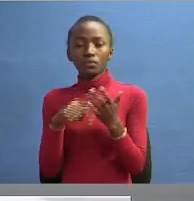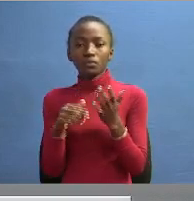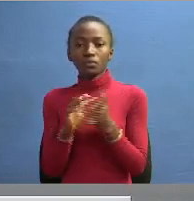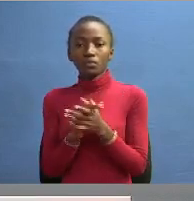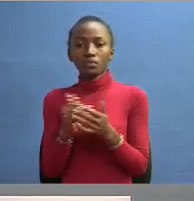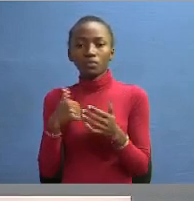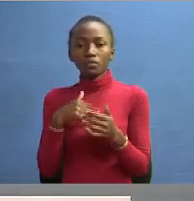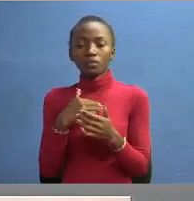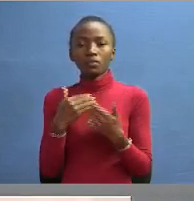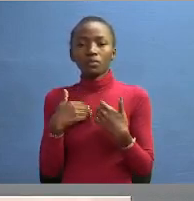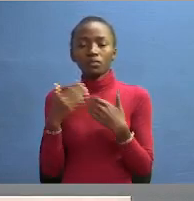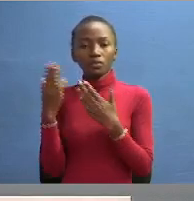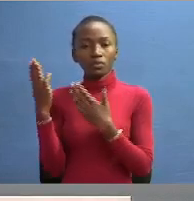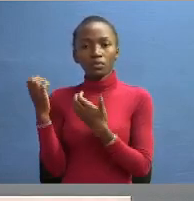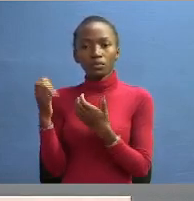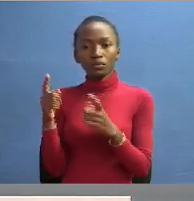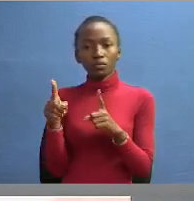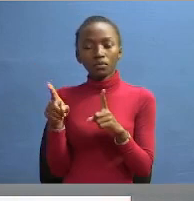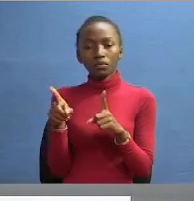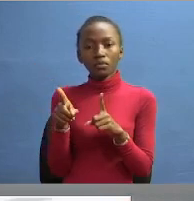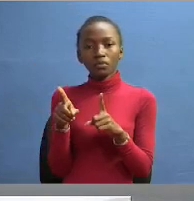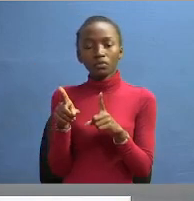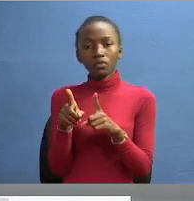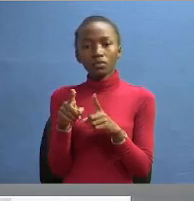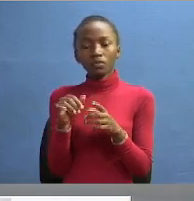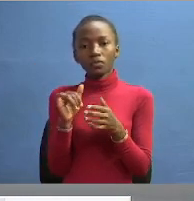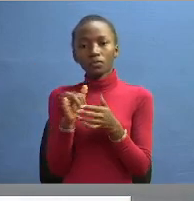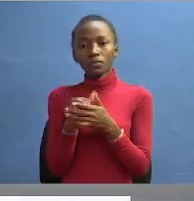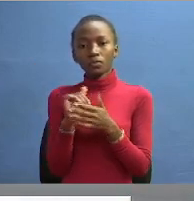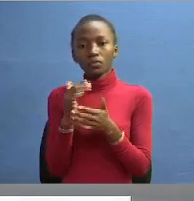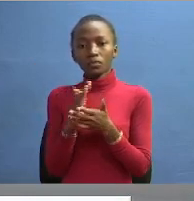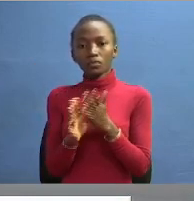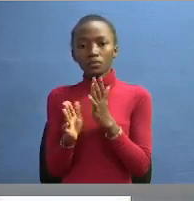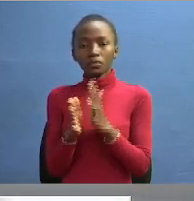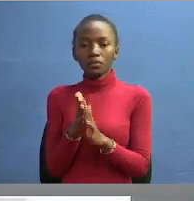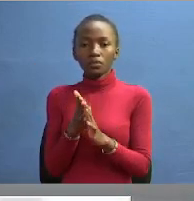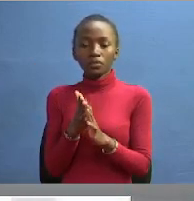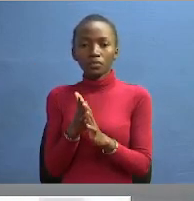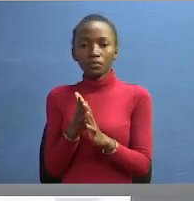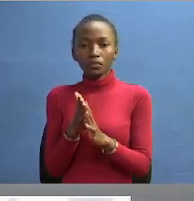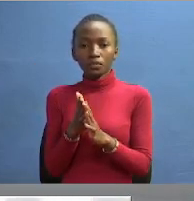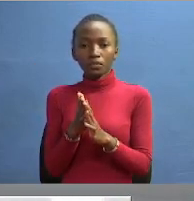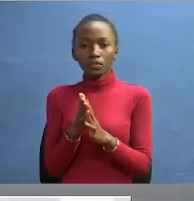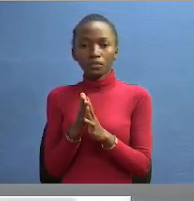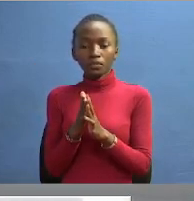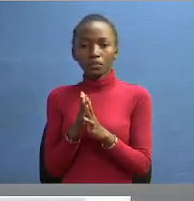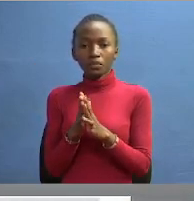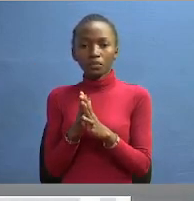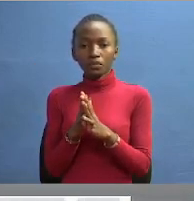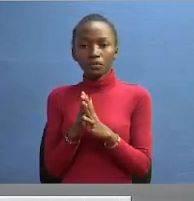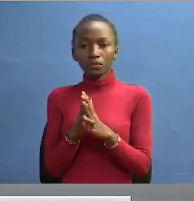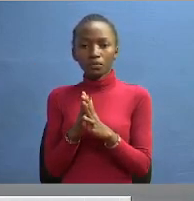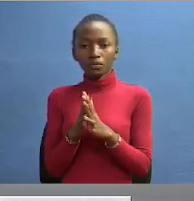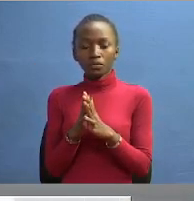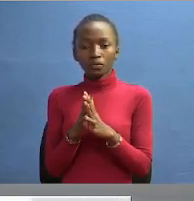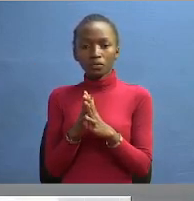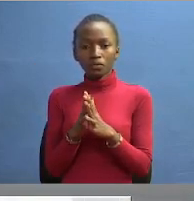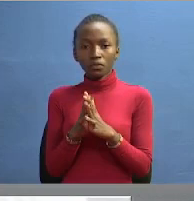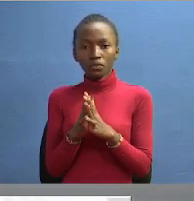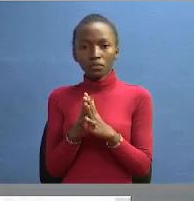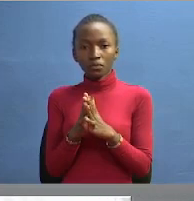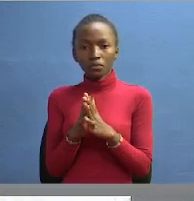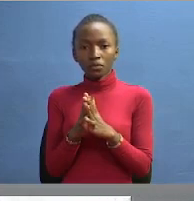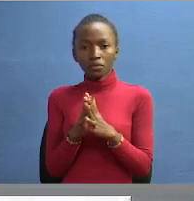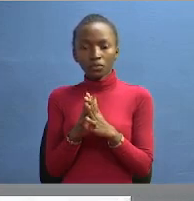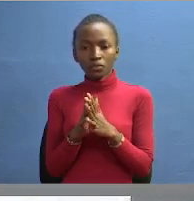the diplomacy that which probably, if given priority, would solve this crisis, is there really hope of ending this crisis soon